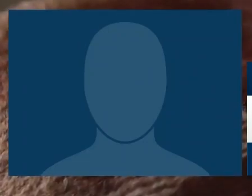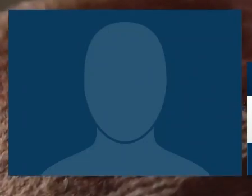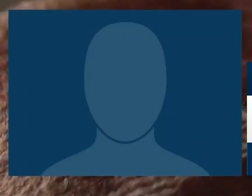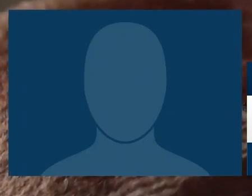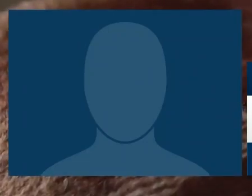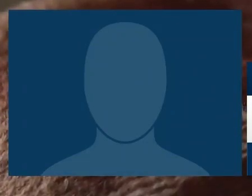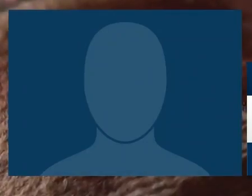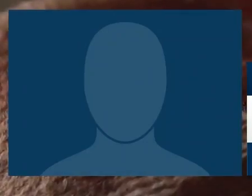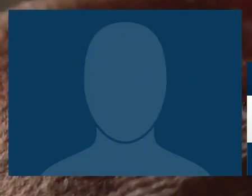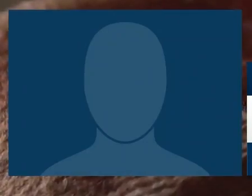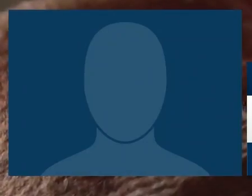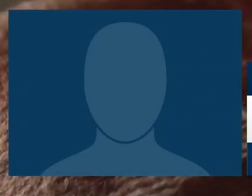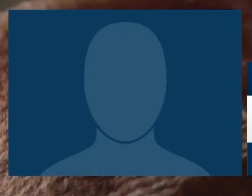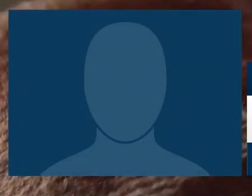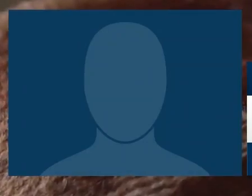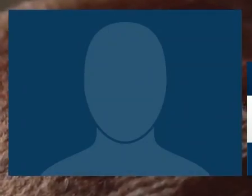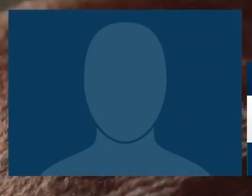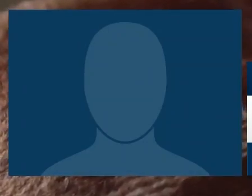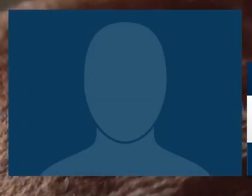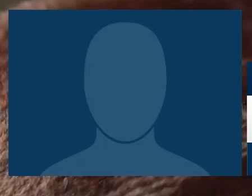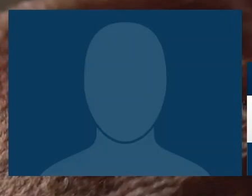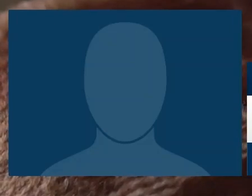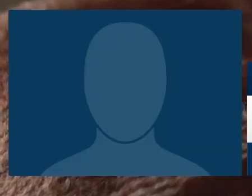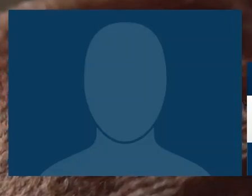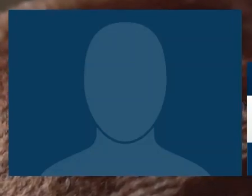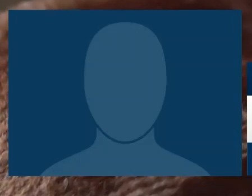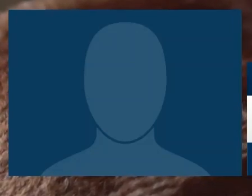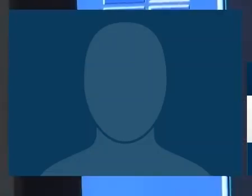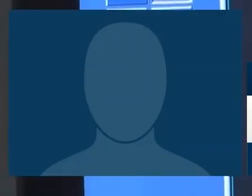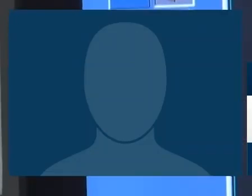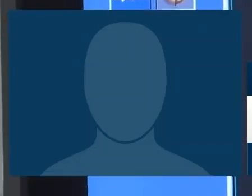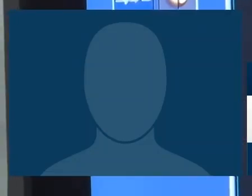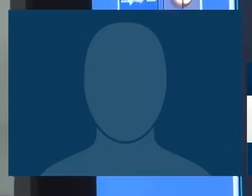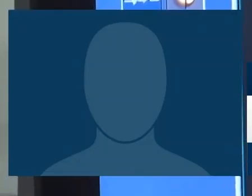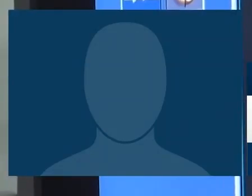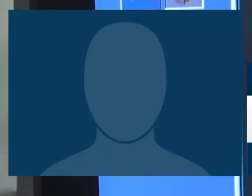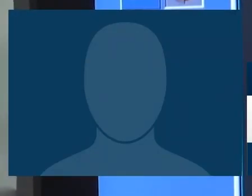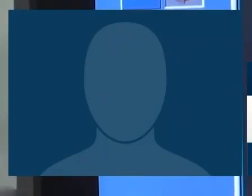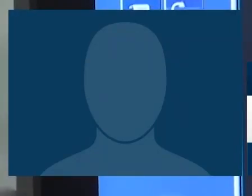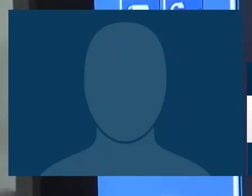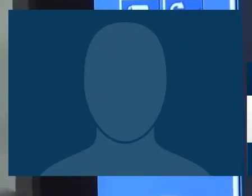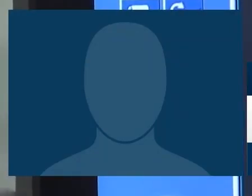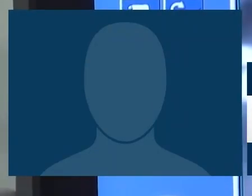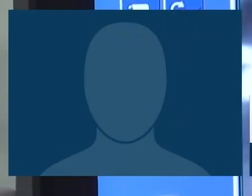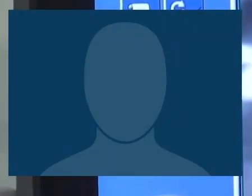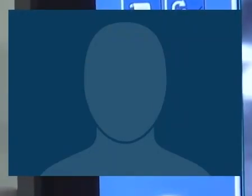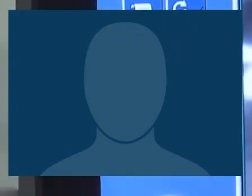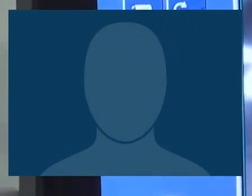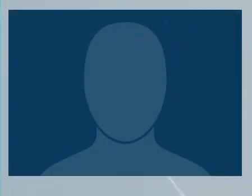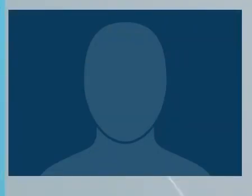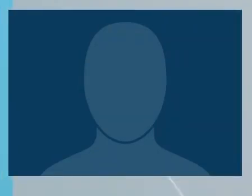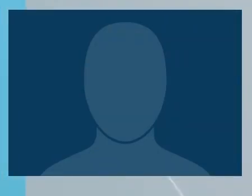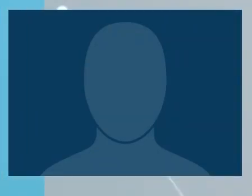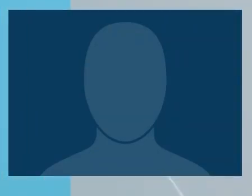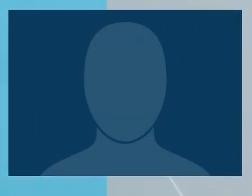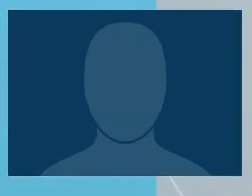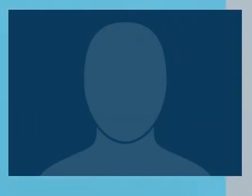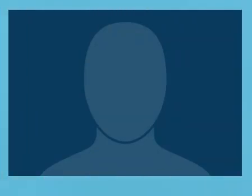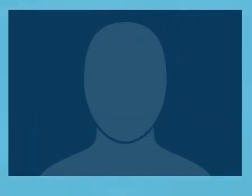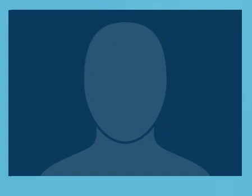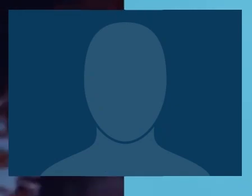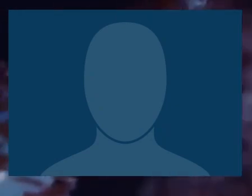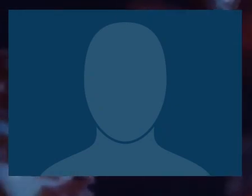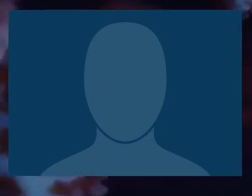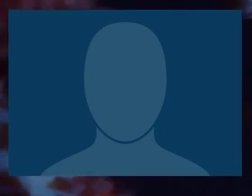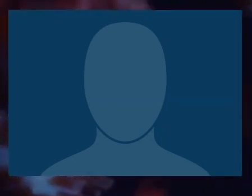We will meet her and talk more about this medical intervention changing so many lives. That's coming up now on the Morning Medical Update.